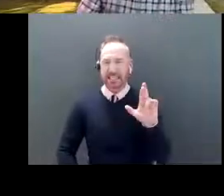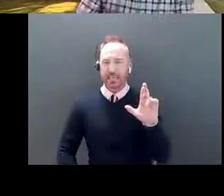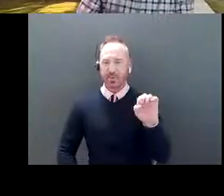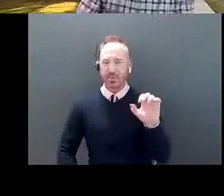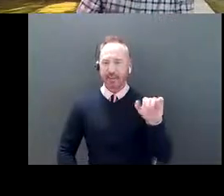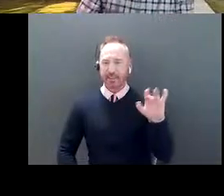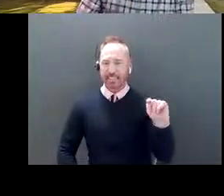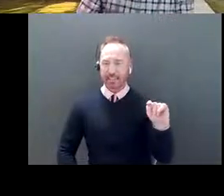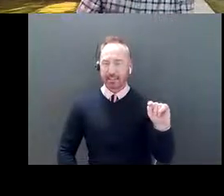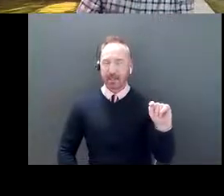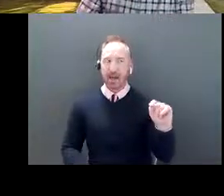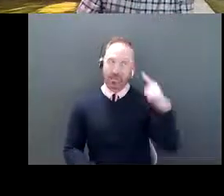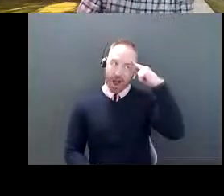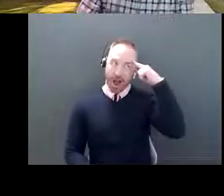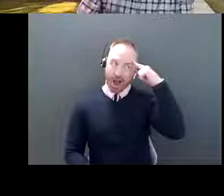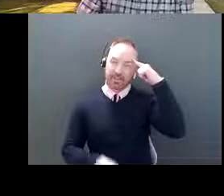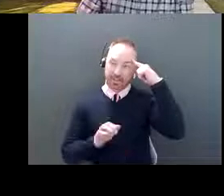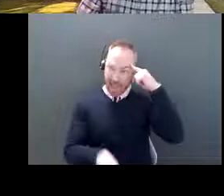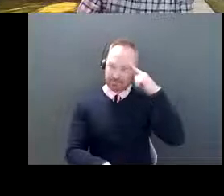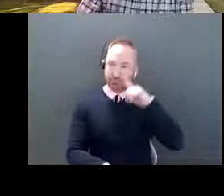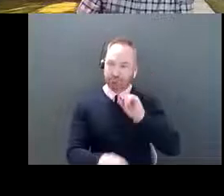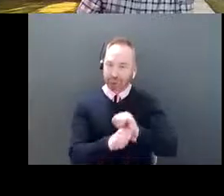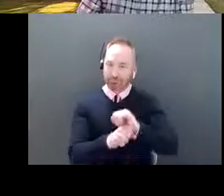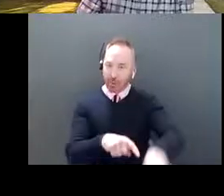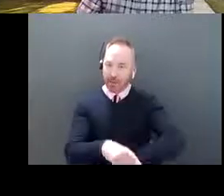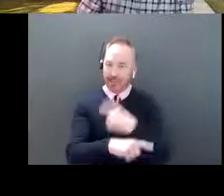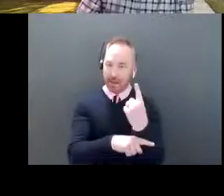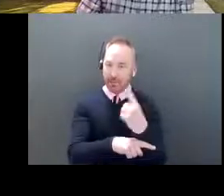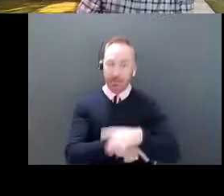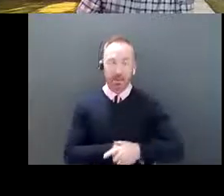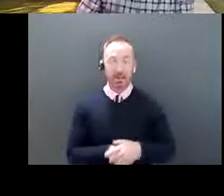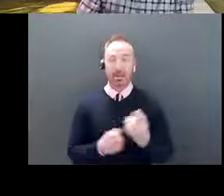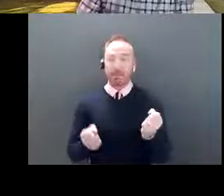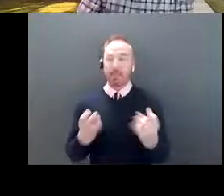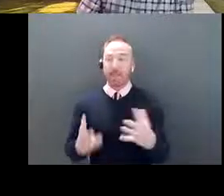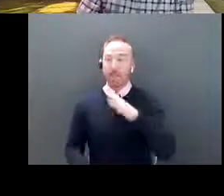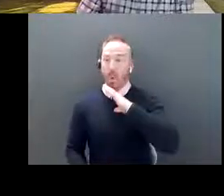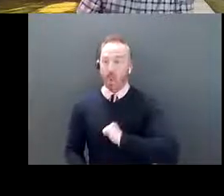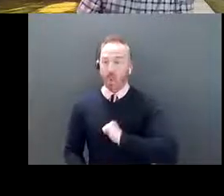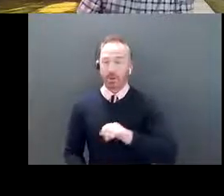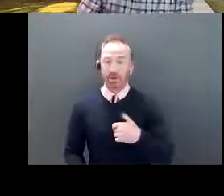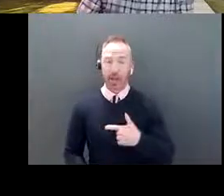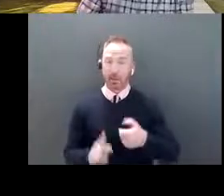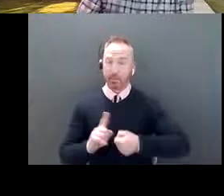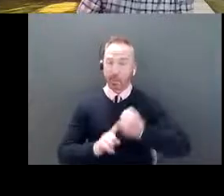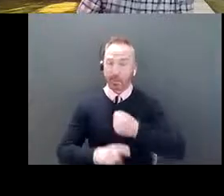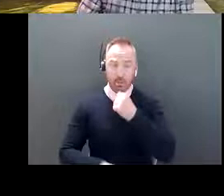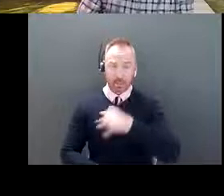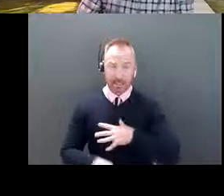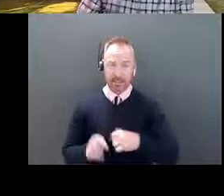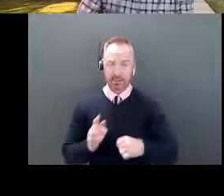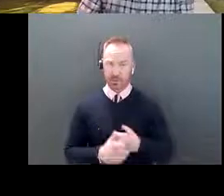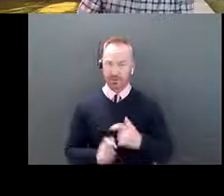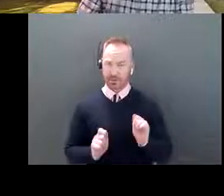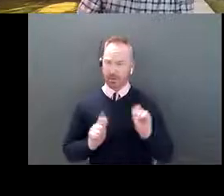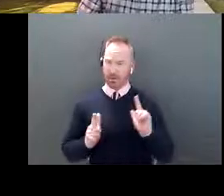our time. Many older abused women are surprised to learn that their experiences are even considered to be abnormal or